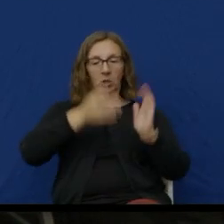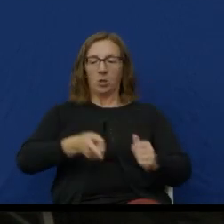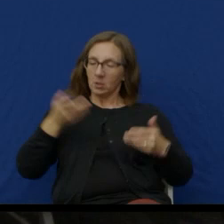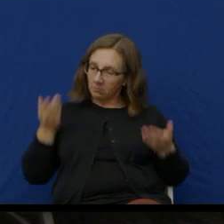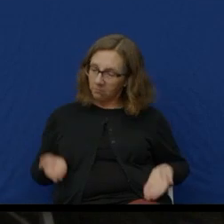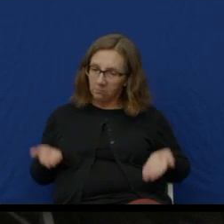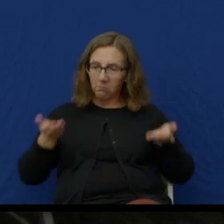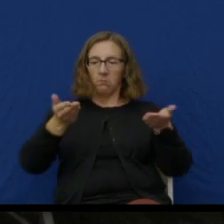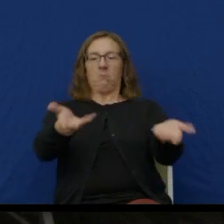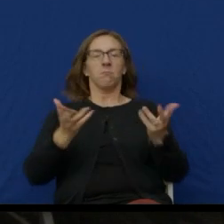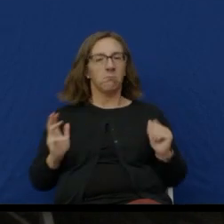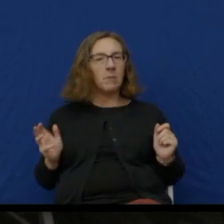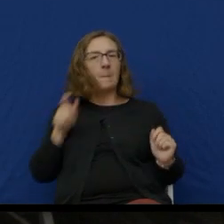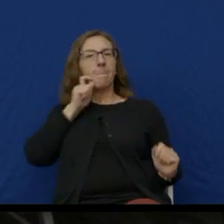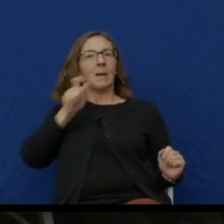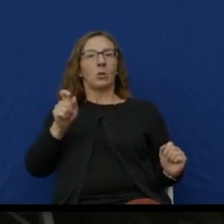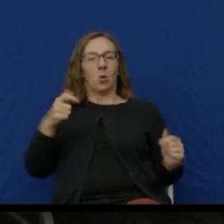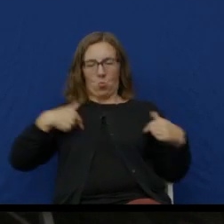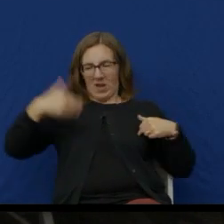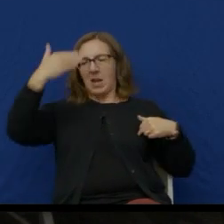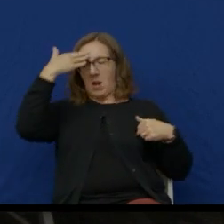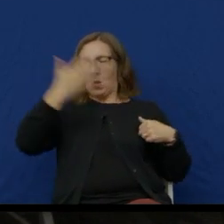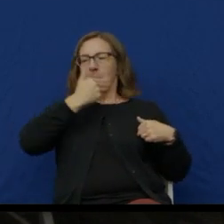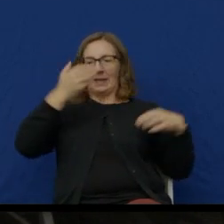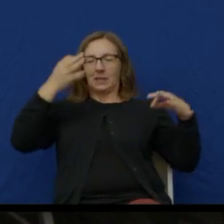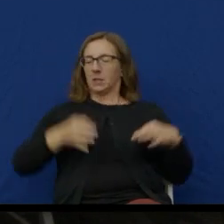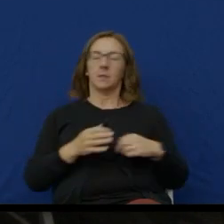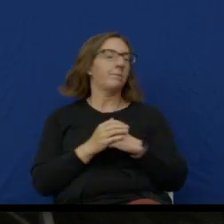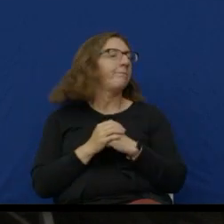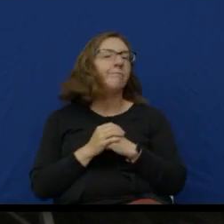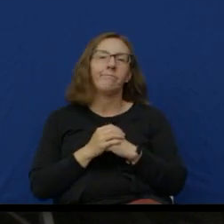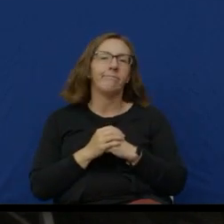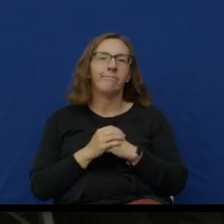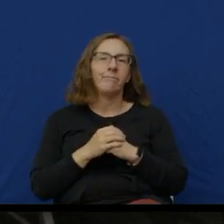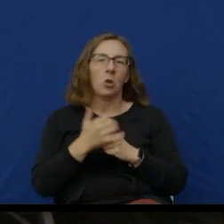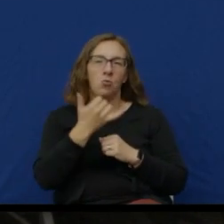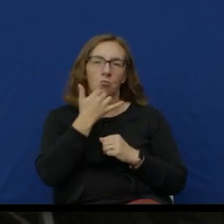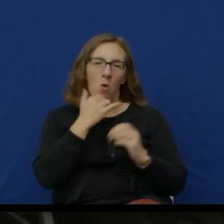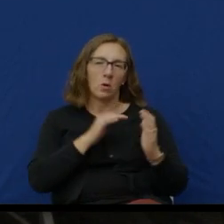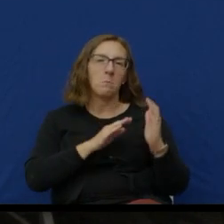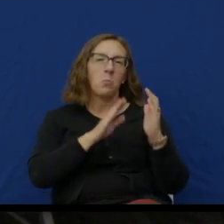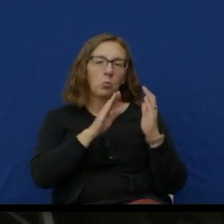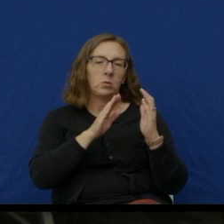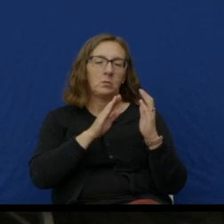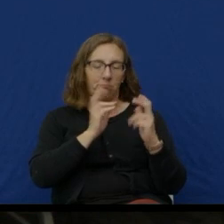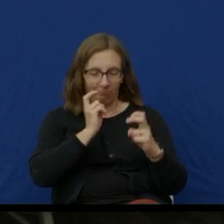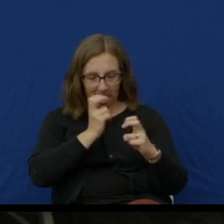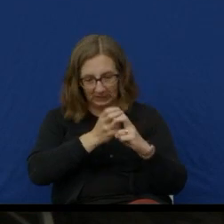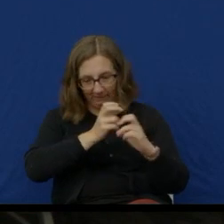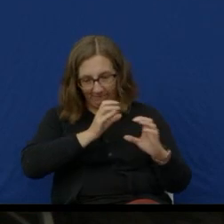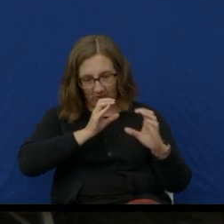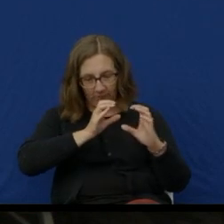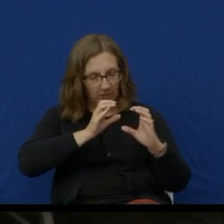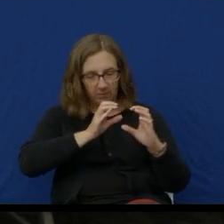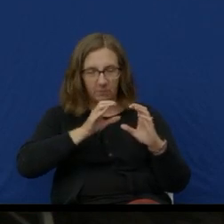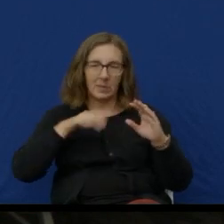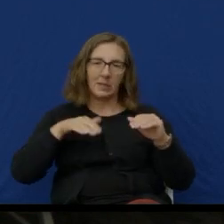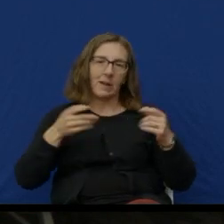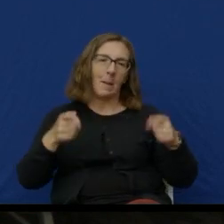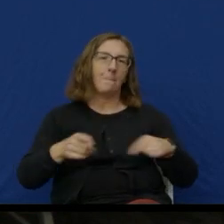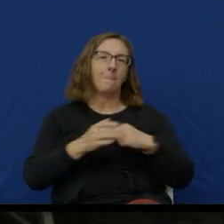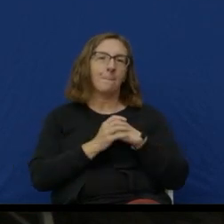know what's best. We know what's best. And we haven't taken and have those conversations with the different groups. That's the way I